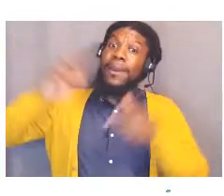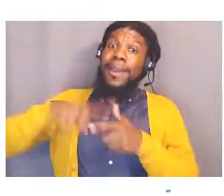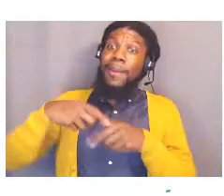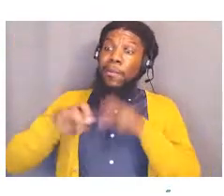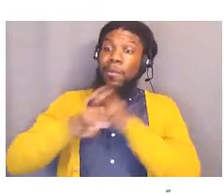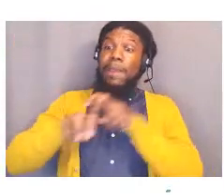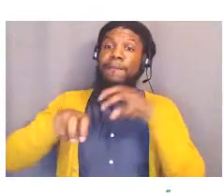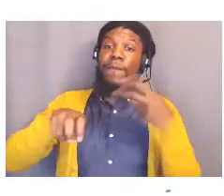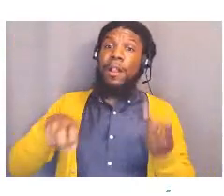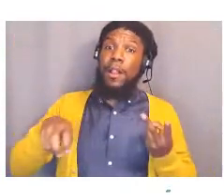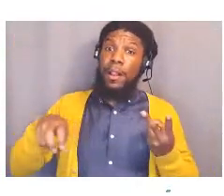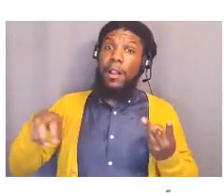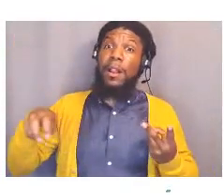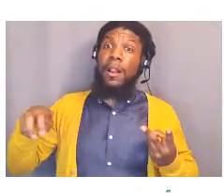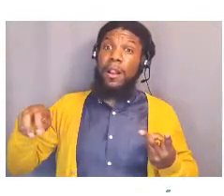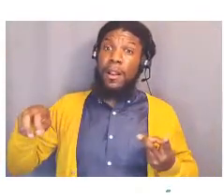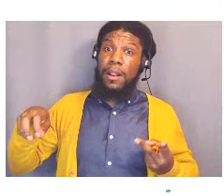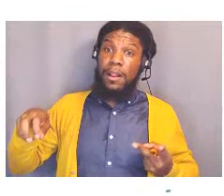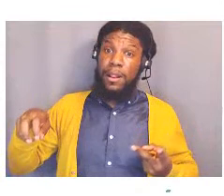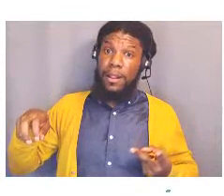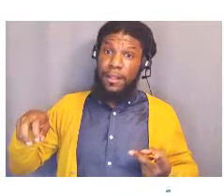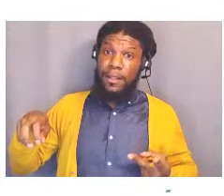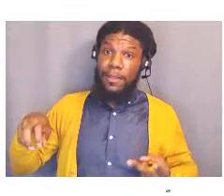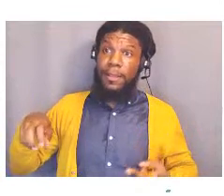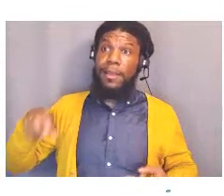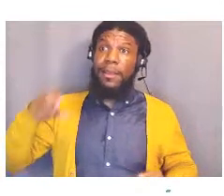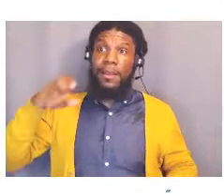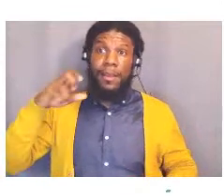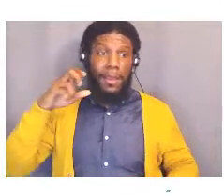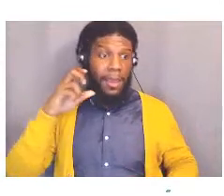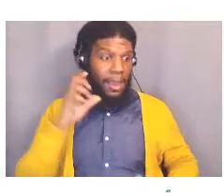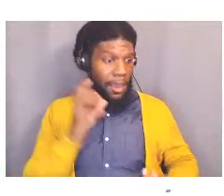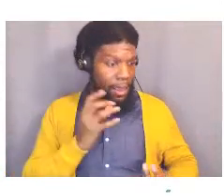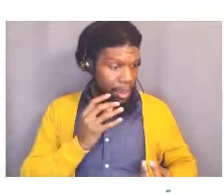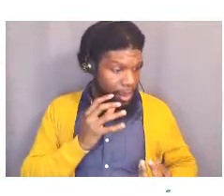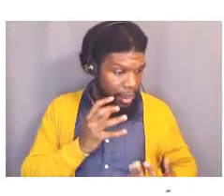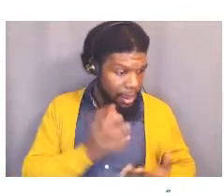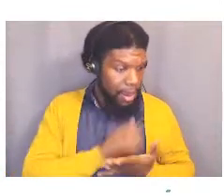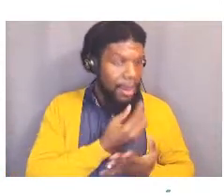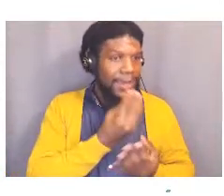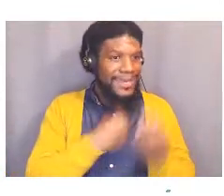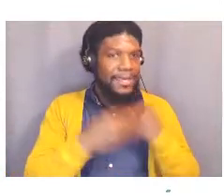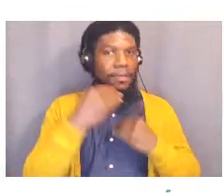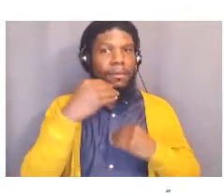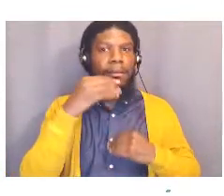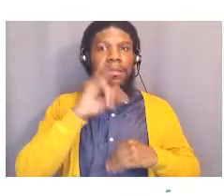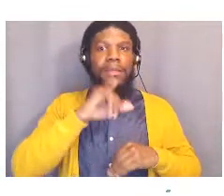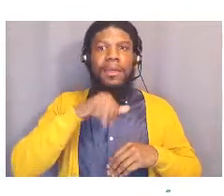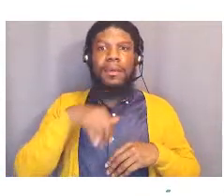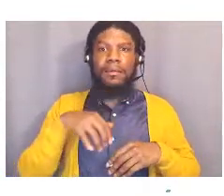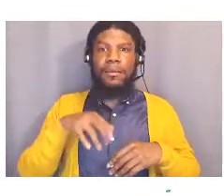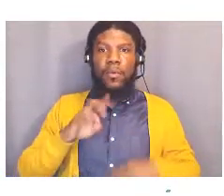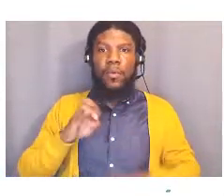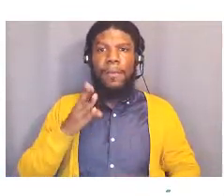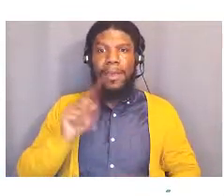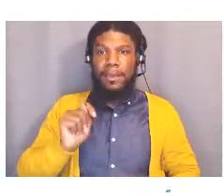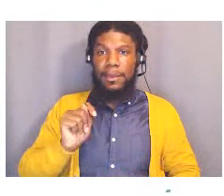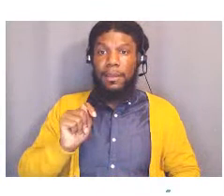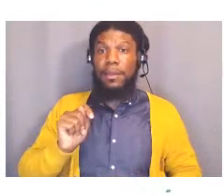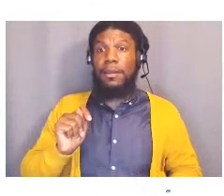back. And he has rabbit for lunch. Now, I tell you, what I've